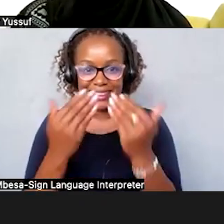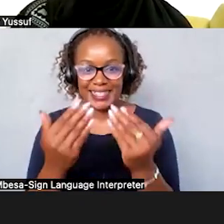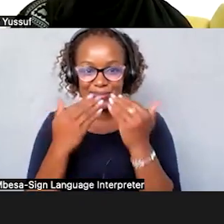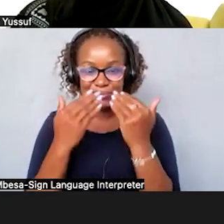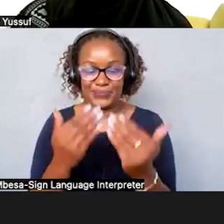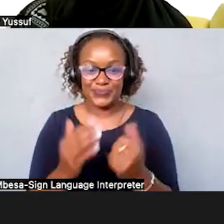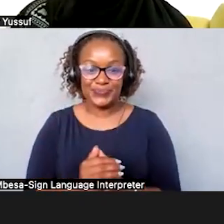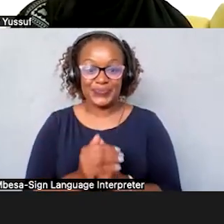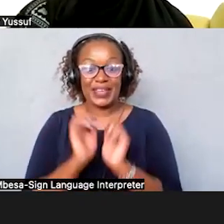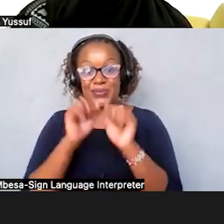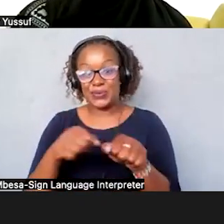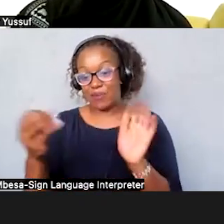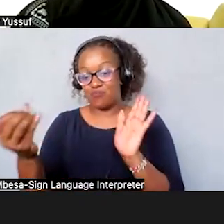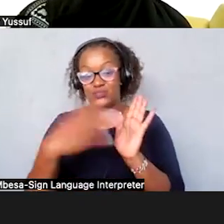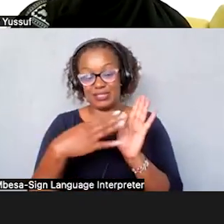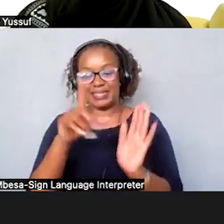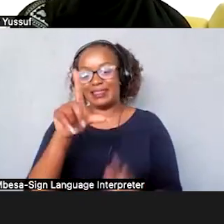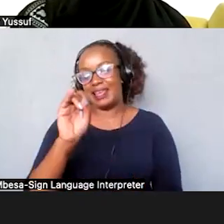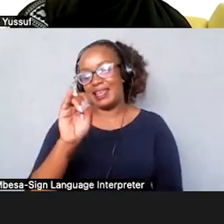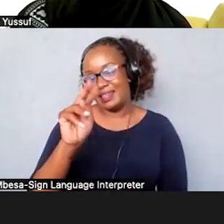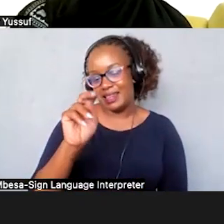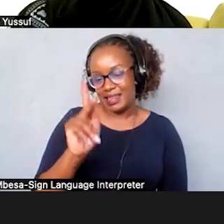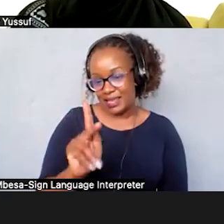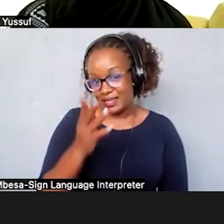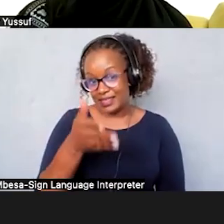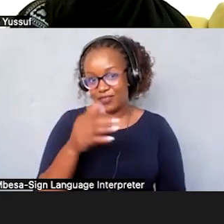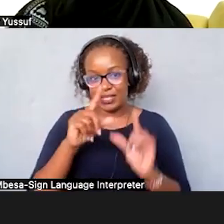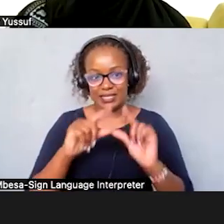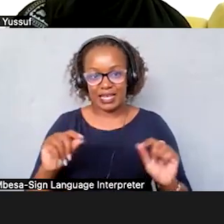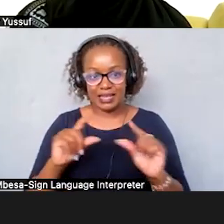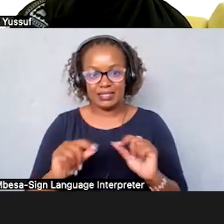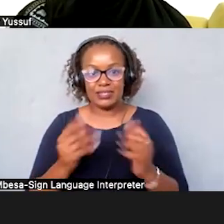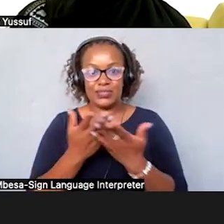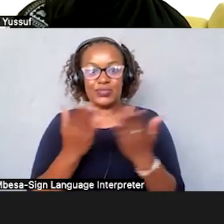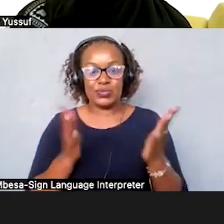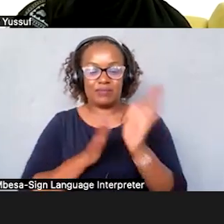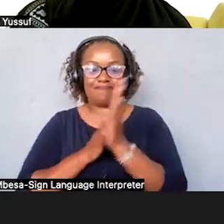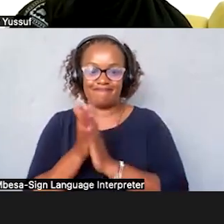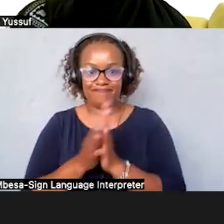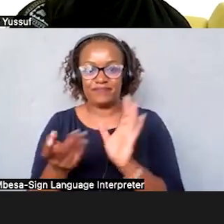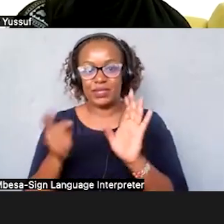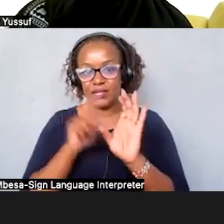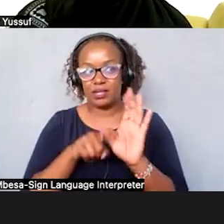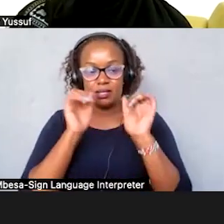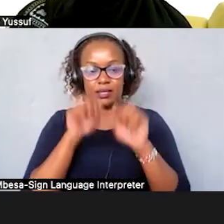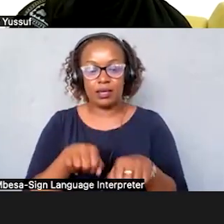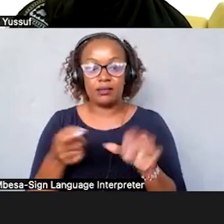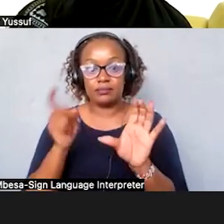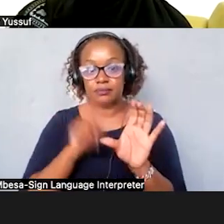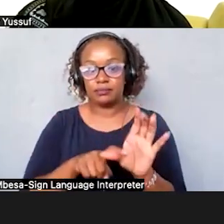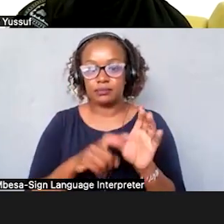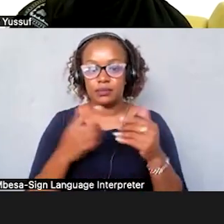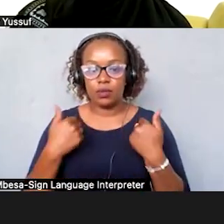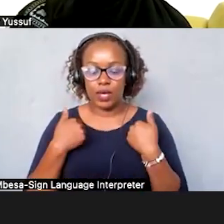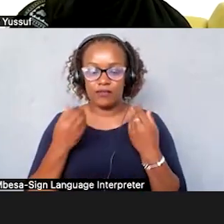on the chat so that those who'd like to join can also join. Still on the network, Youth